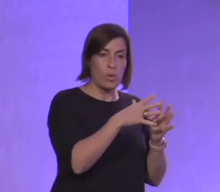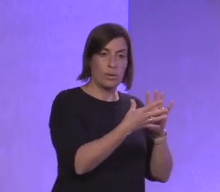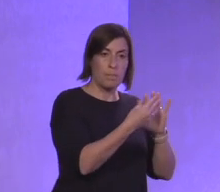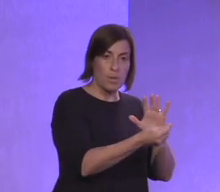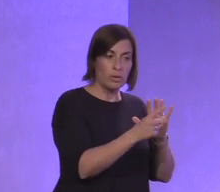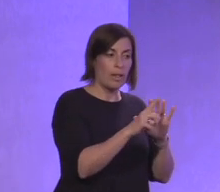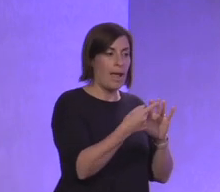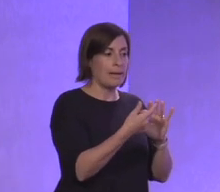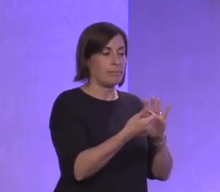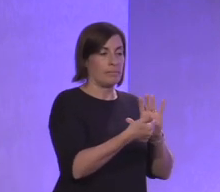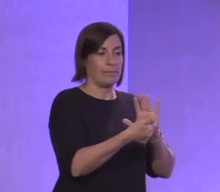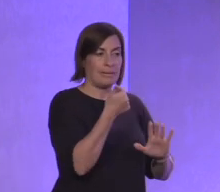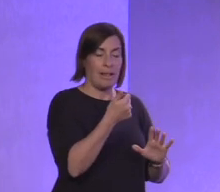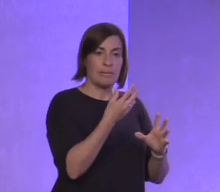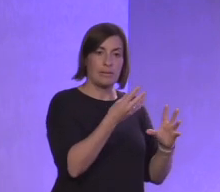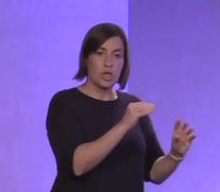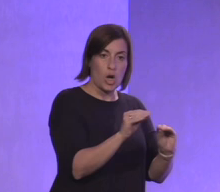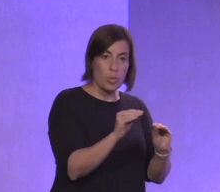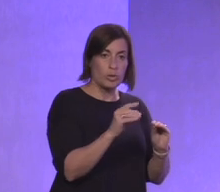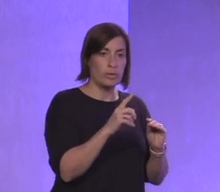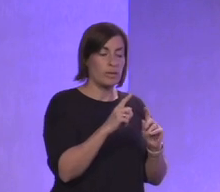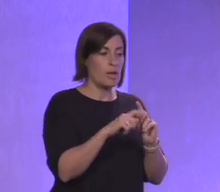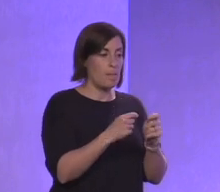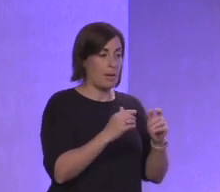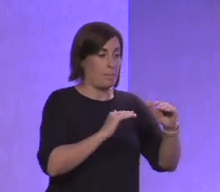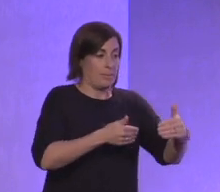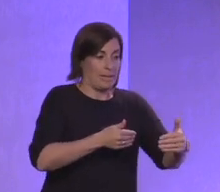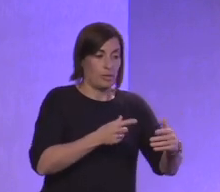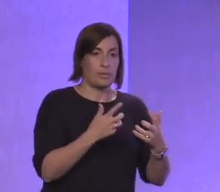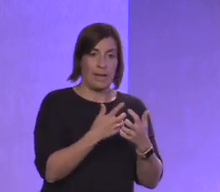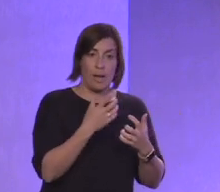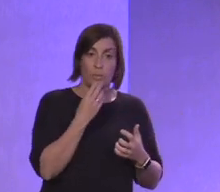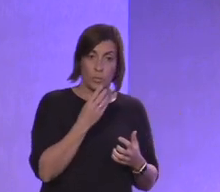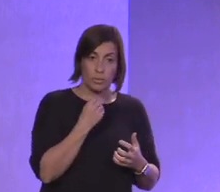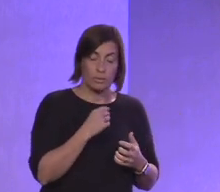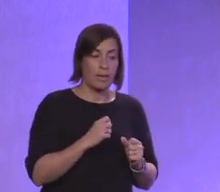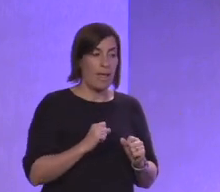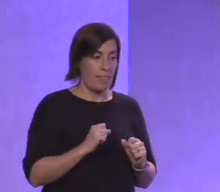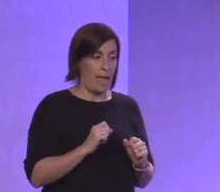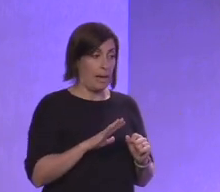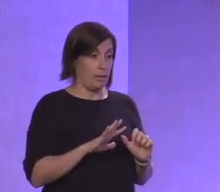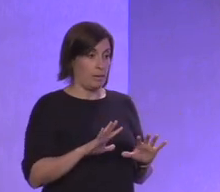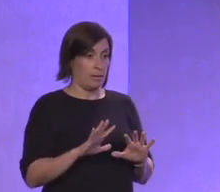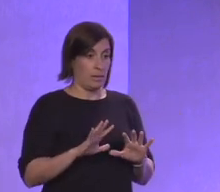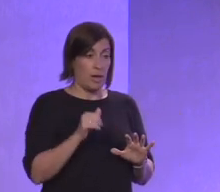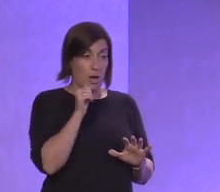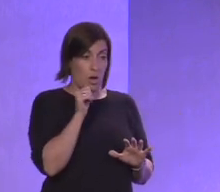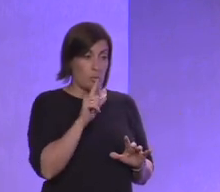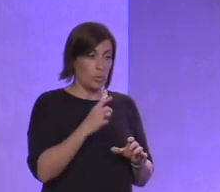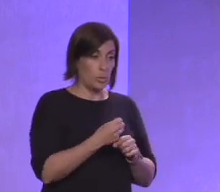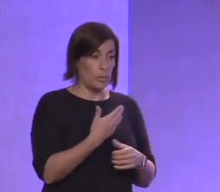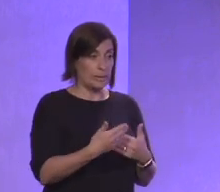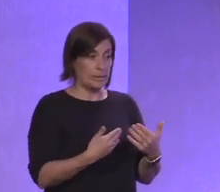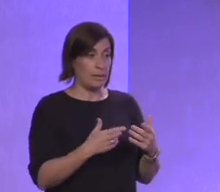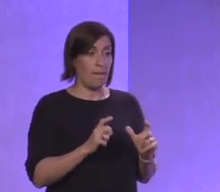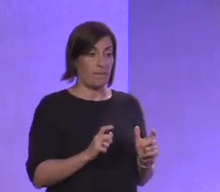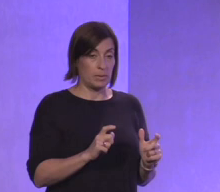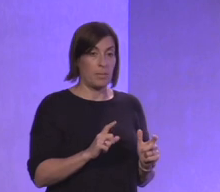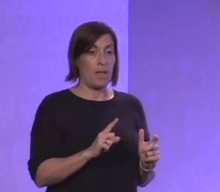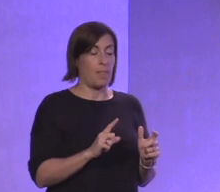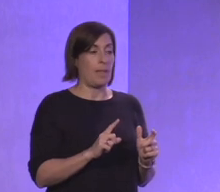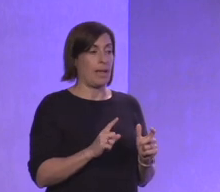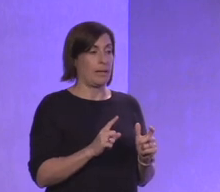establish the framework that everyone can use for the session. And when you're all comfortable with that, divide the group up